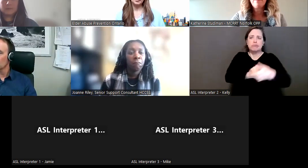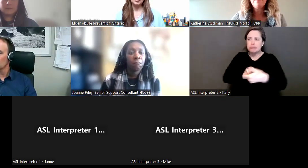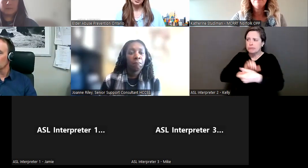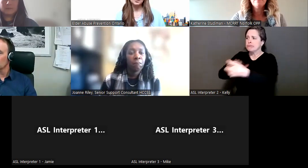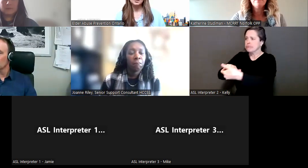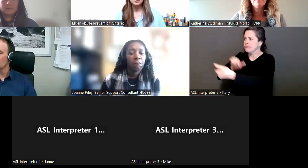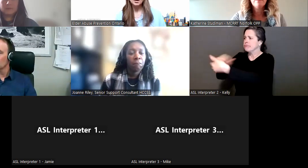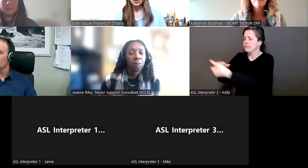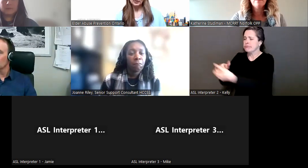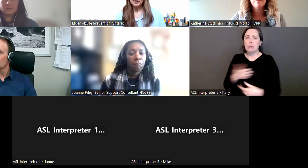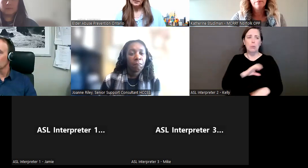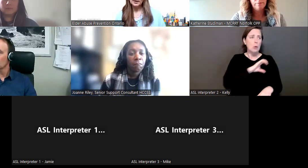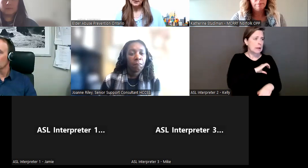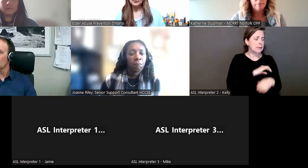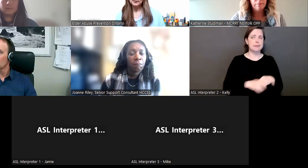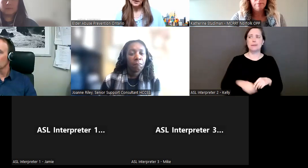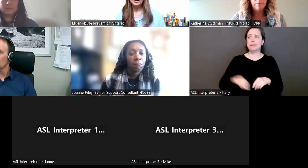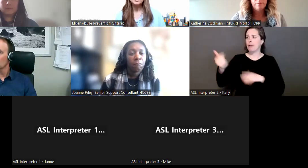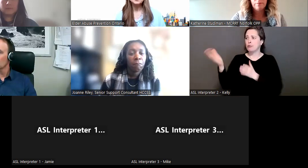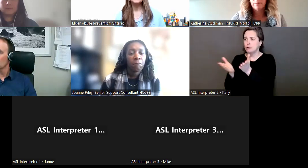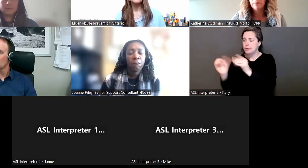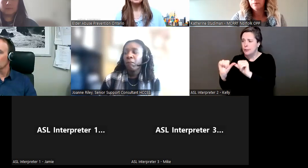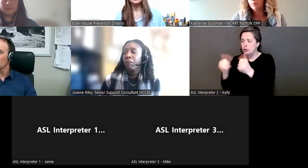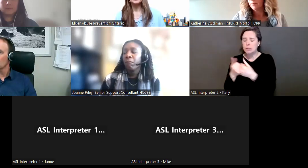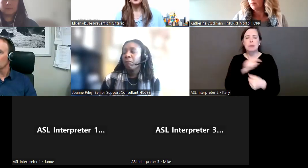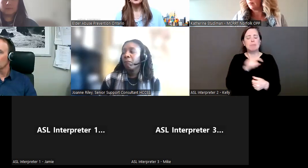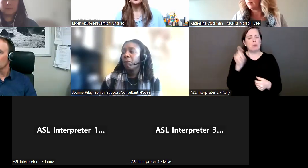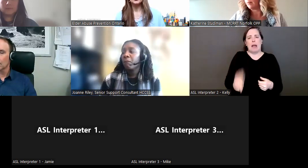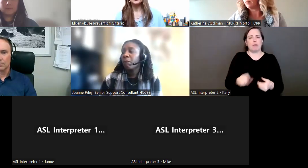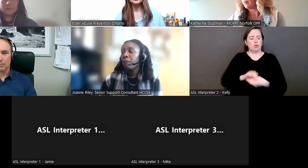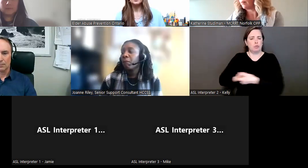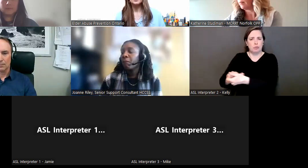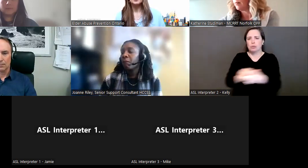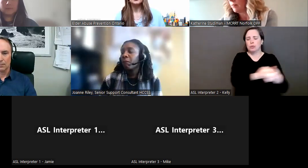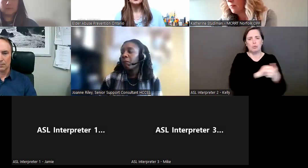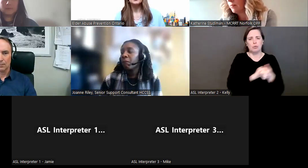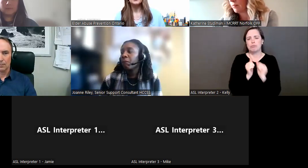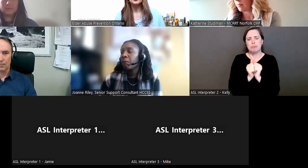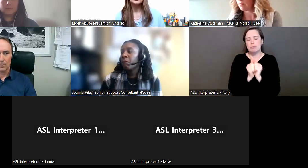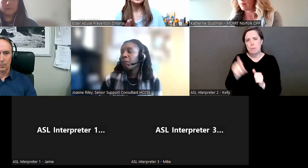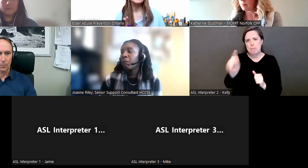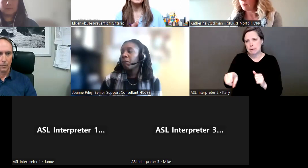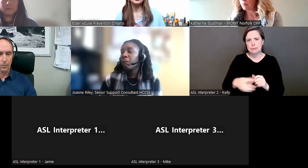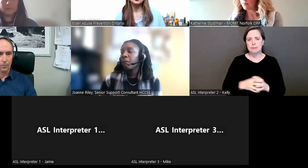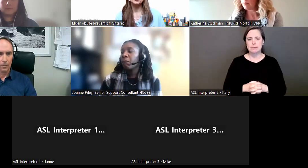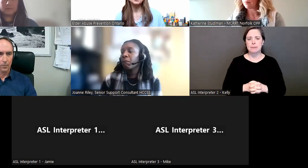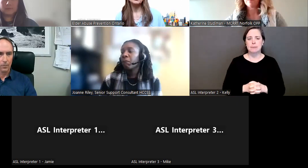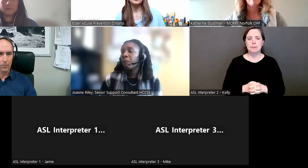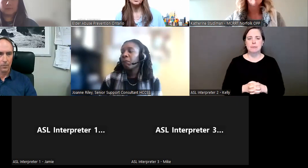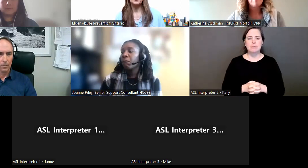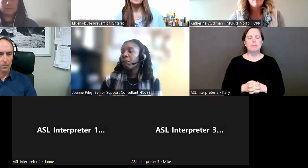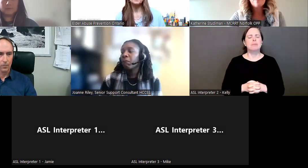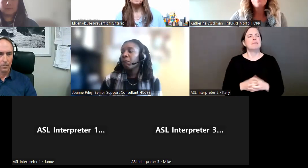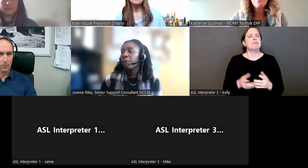community services. One of the elements I was just wondering about, we were talking about everyone's role is different in terms